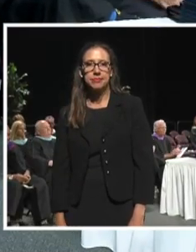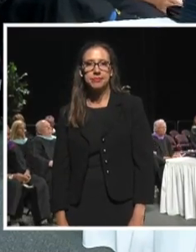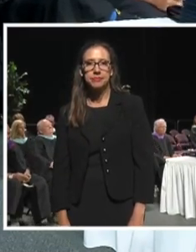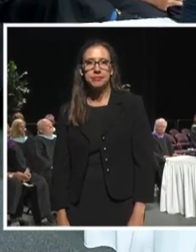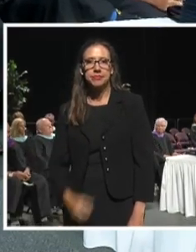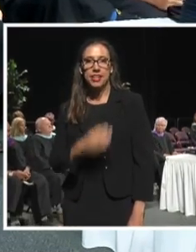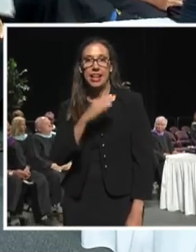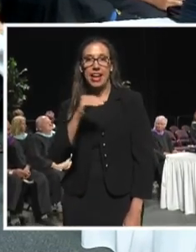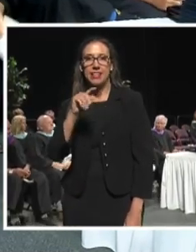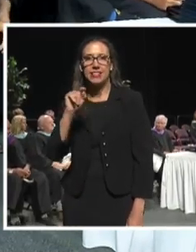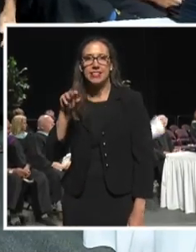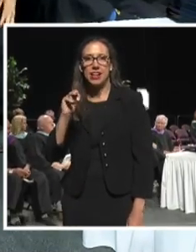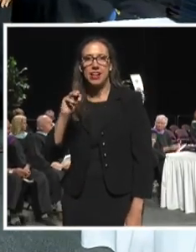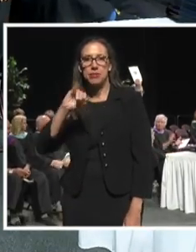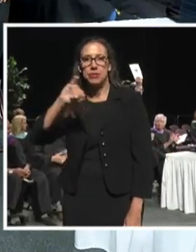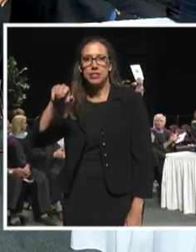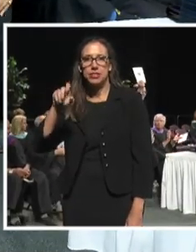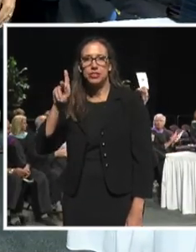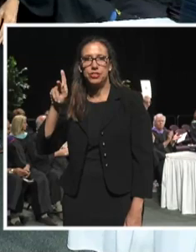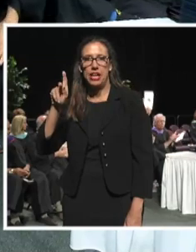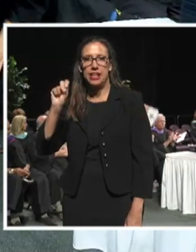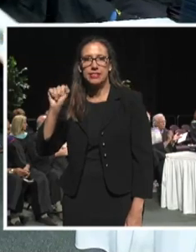and Mr. Tom Jackson.